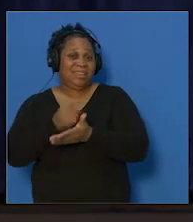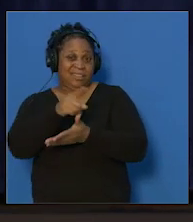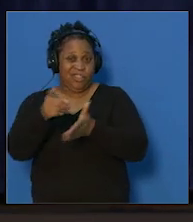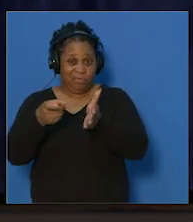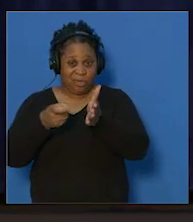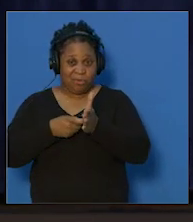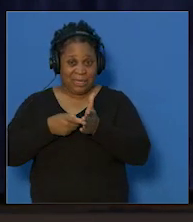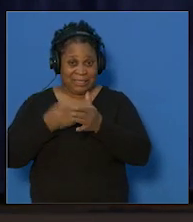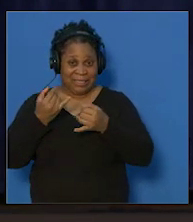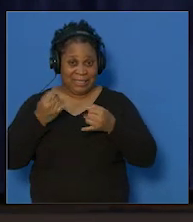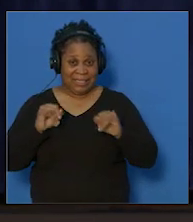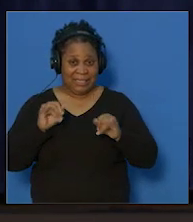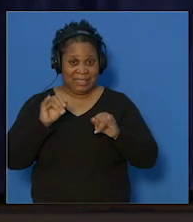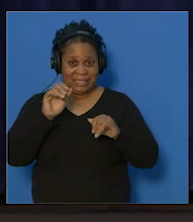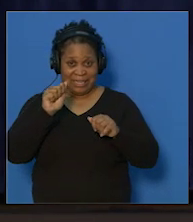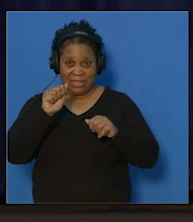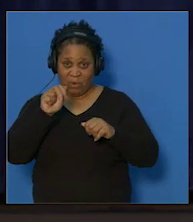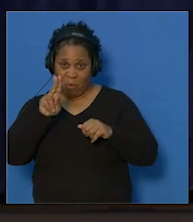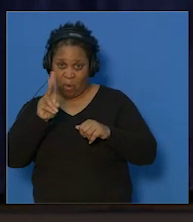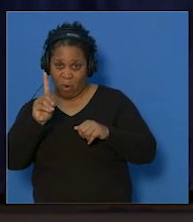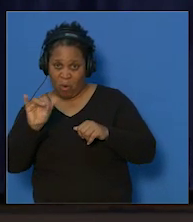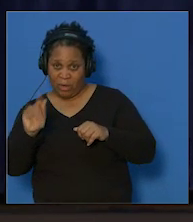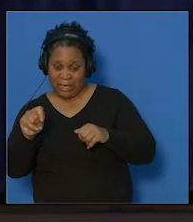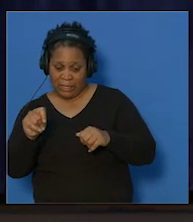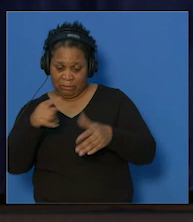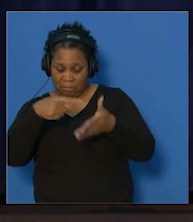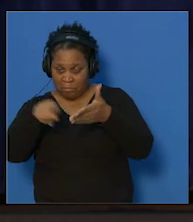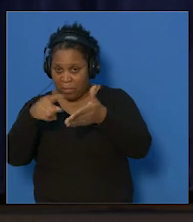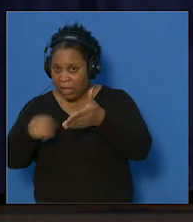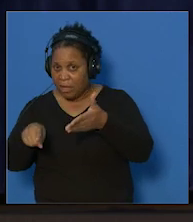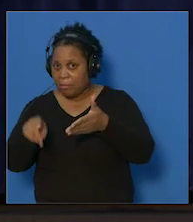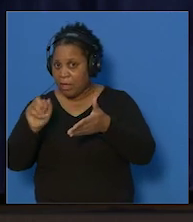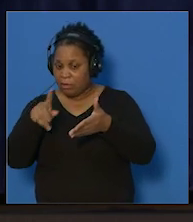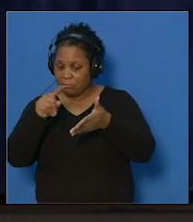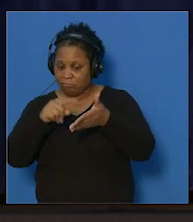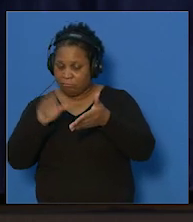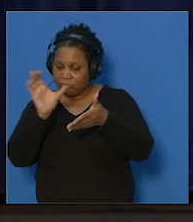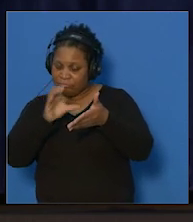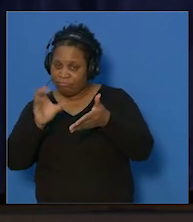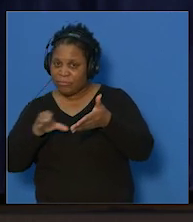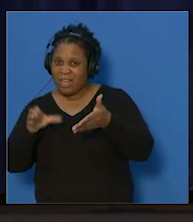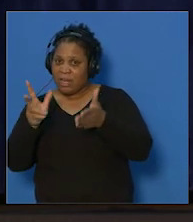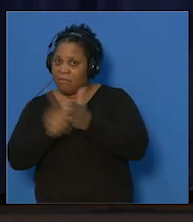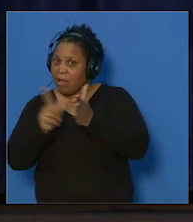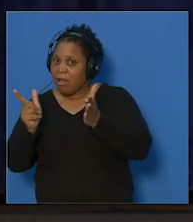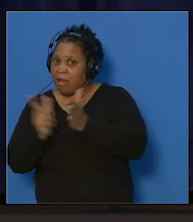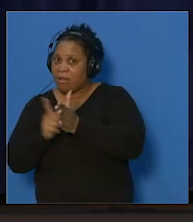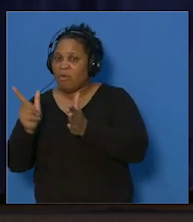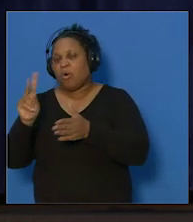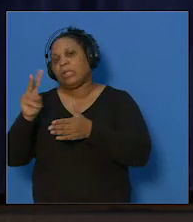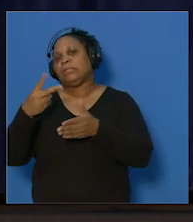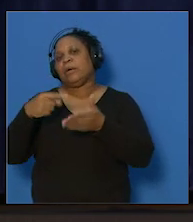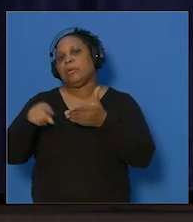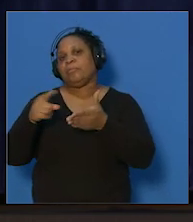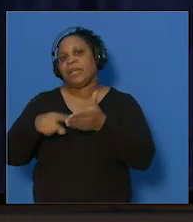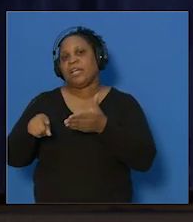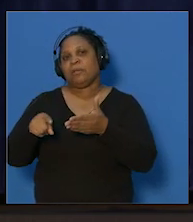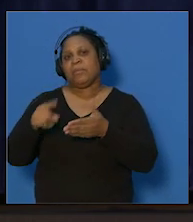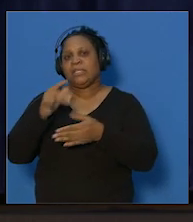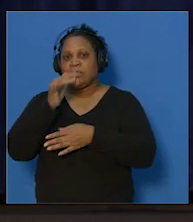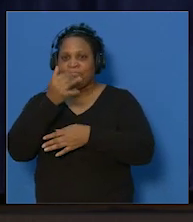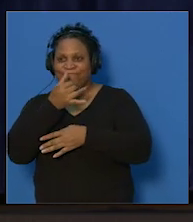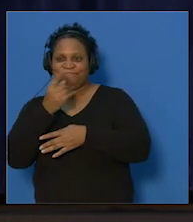an independent audit of the processing of those payments in order to probe for any potential violations such as double payments, collusion, or